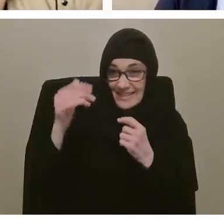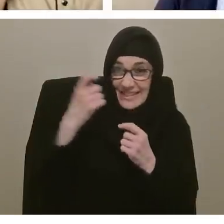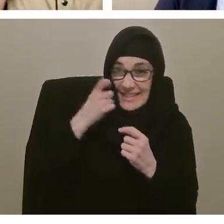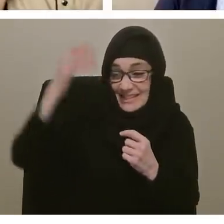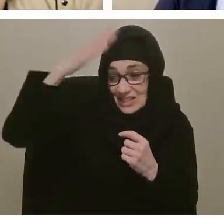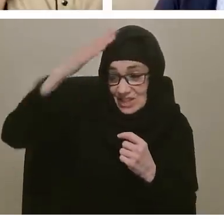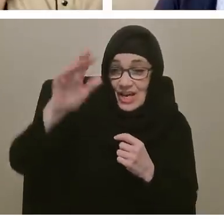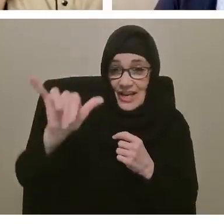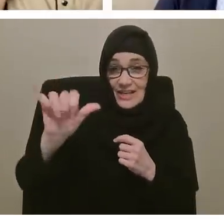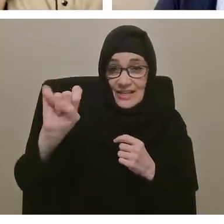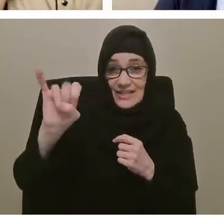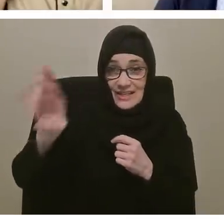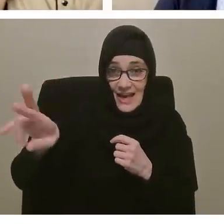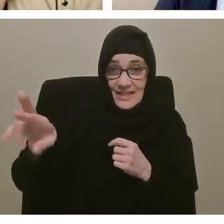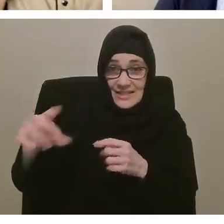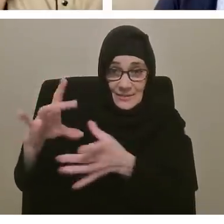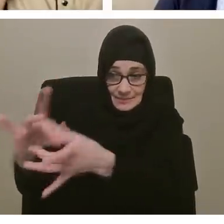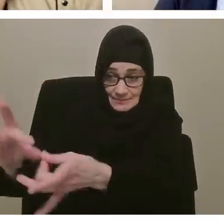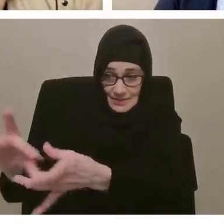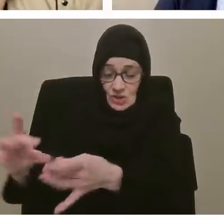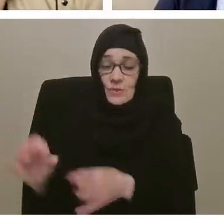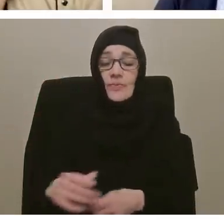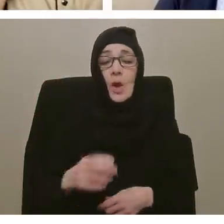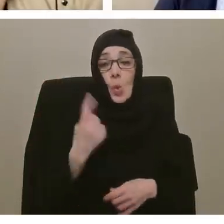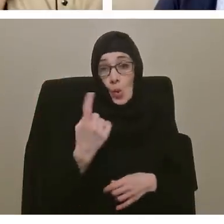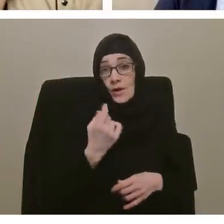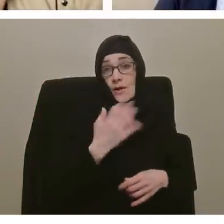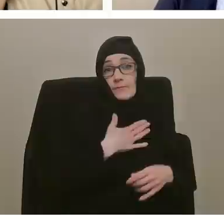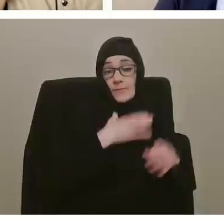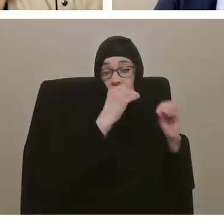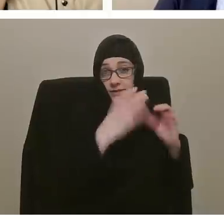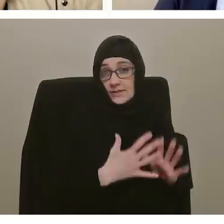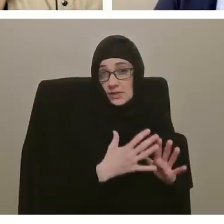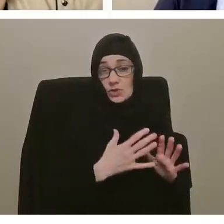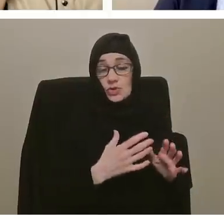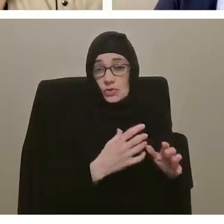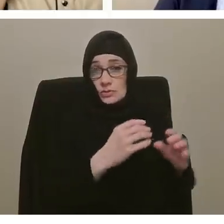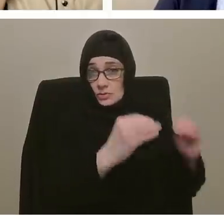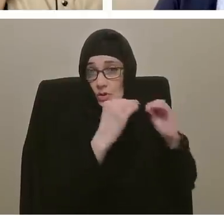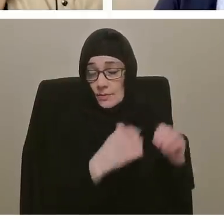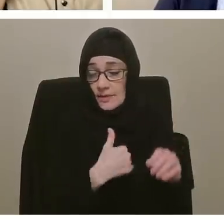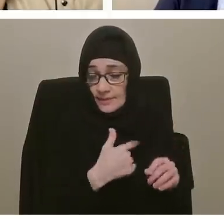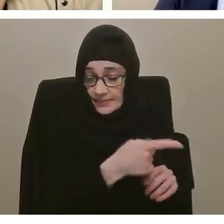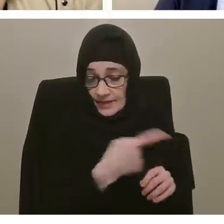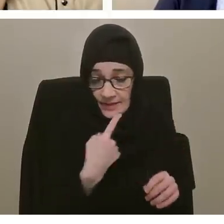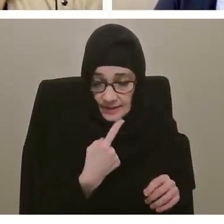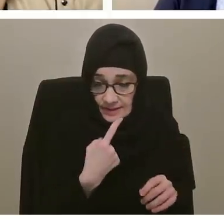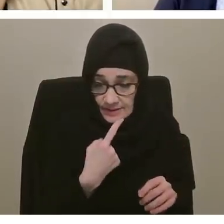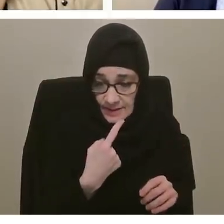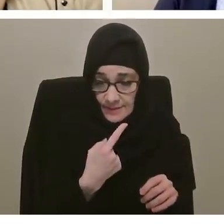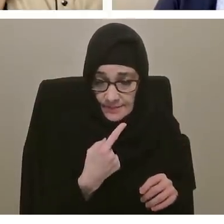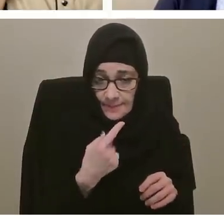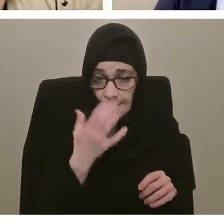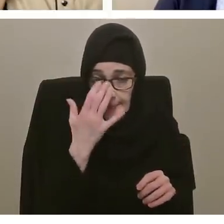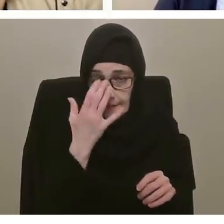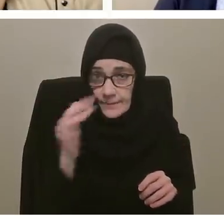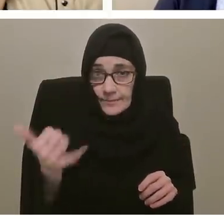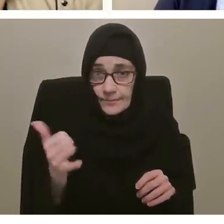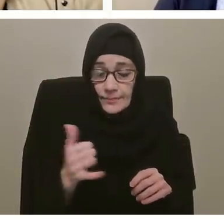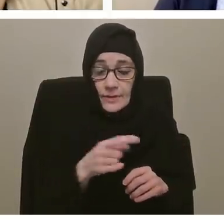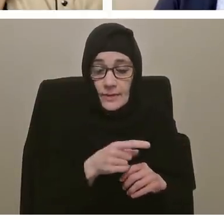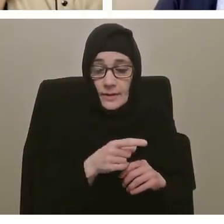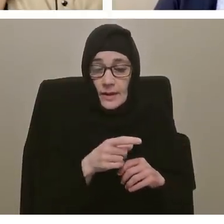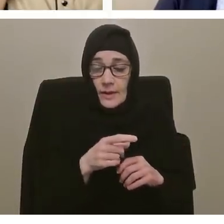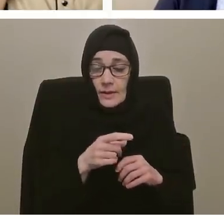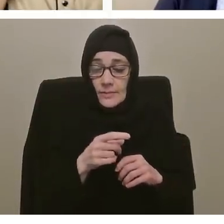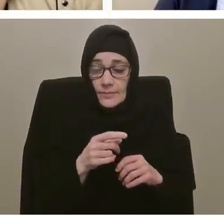I remember one of my shuyukh, he was teaching me Arabic, he said, the istikhdam haruf jar min as'ab ashaf al-lugh al-arabiyya. The